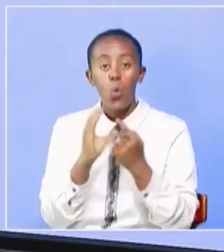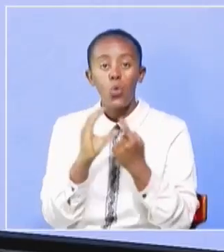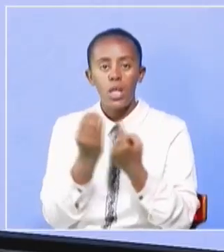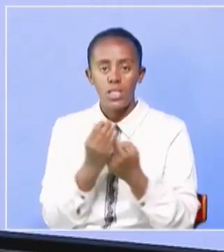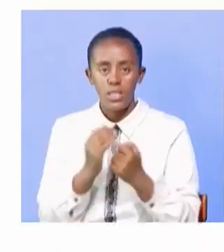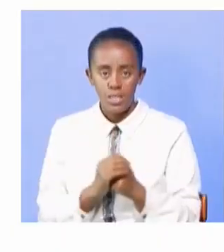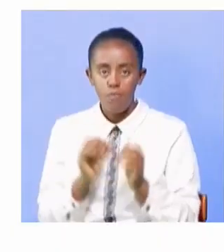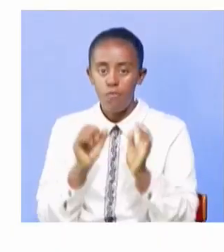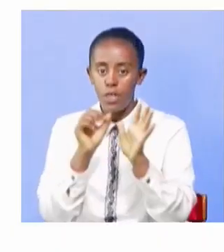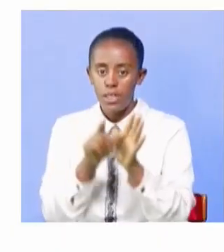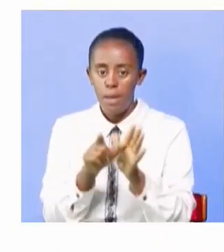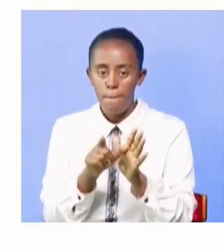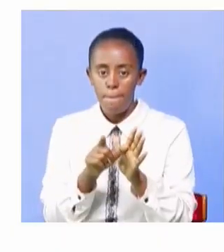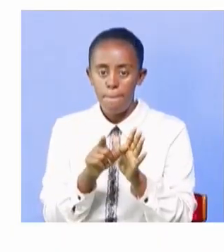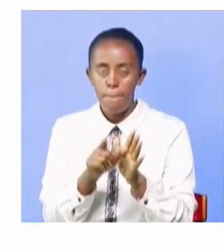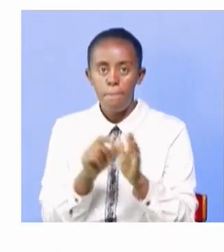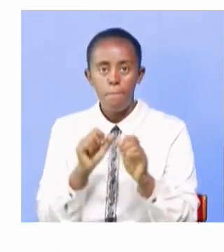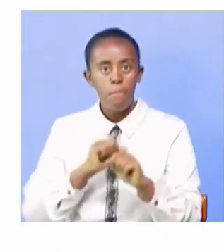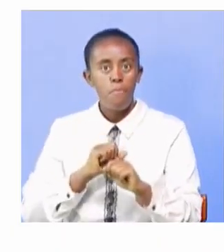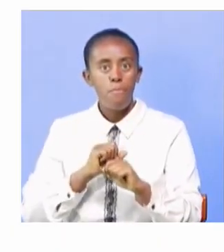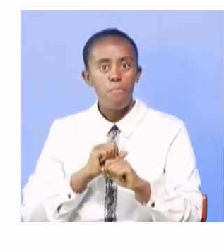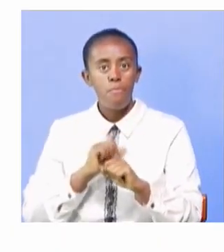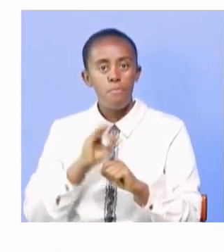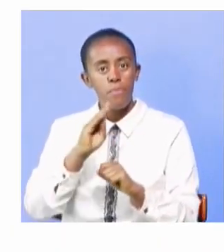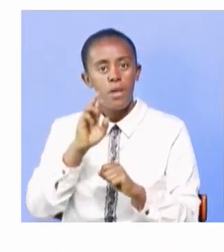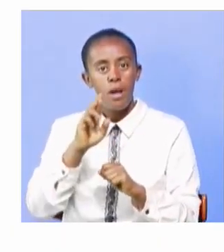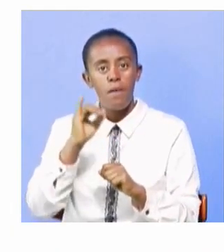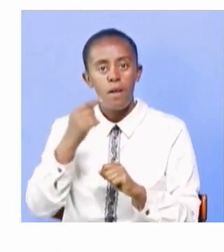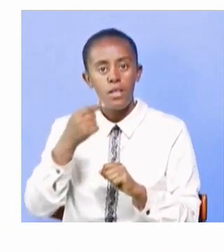example, bright,